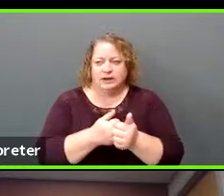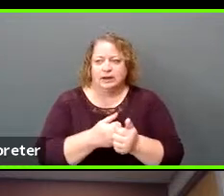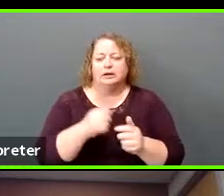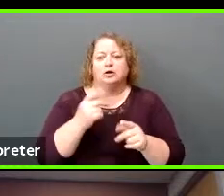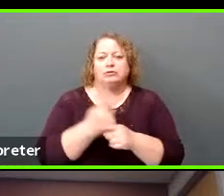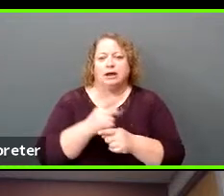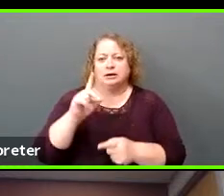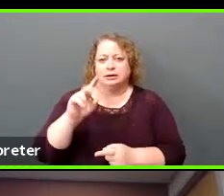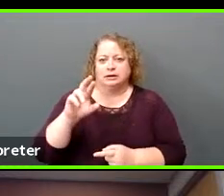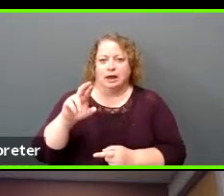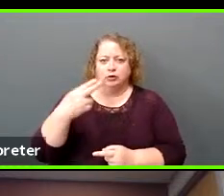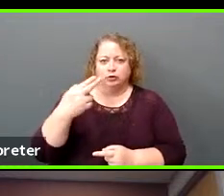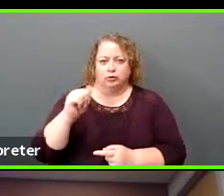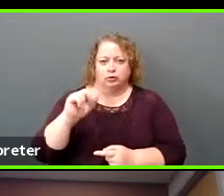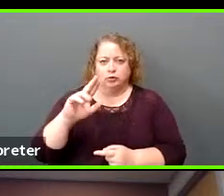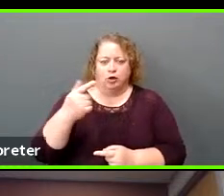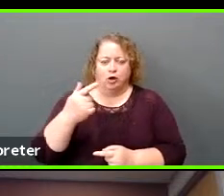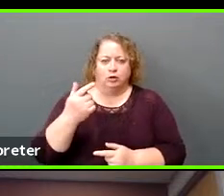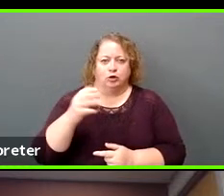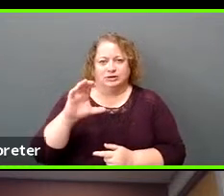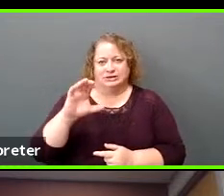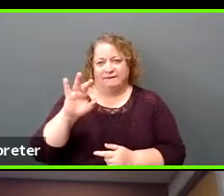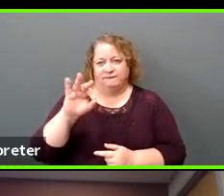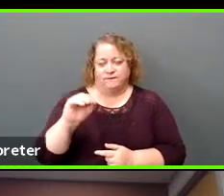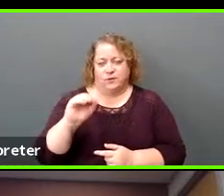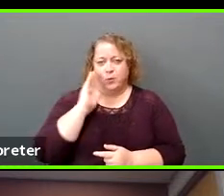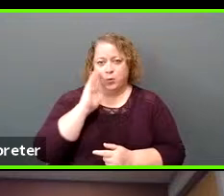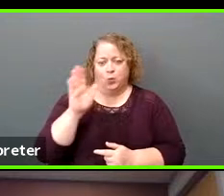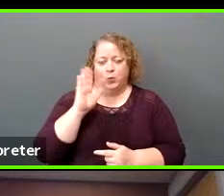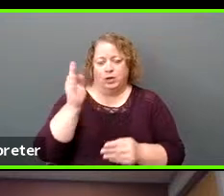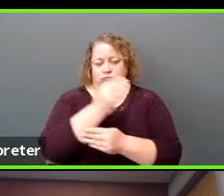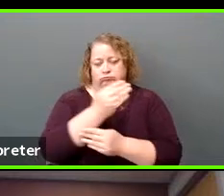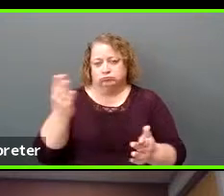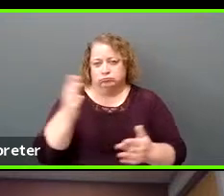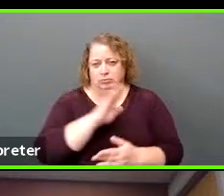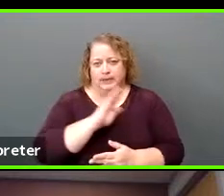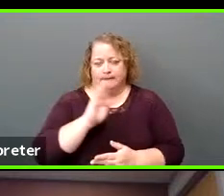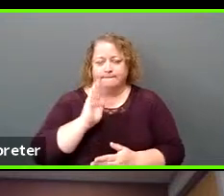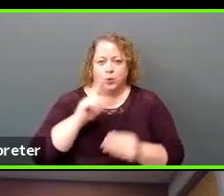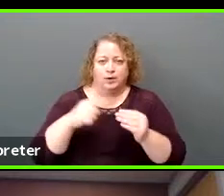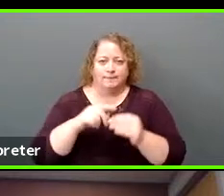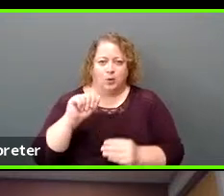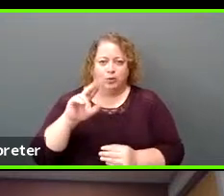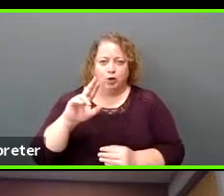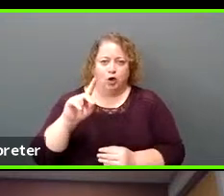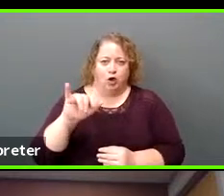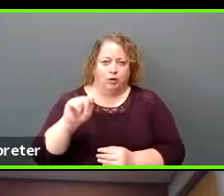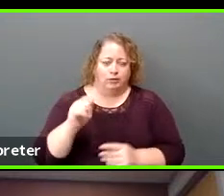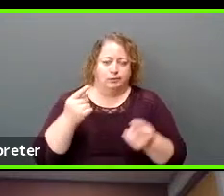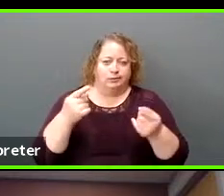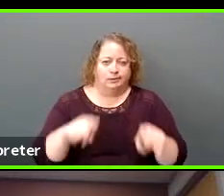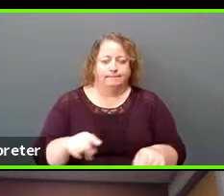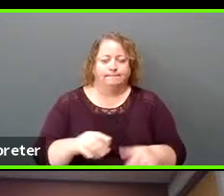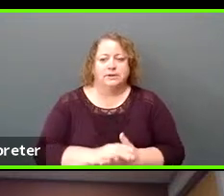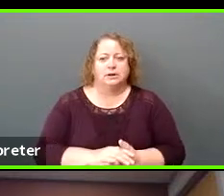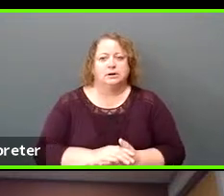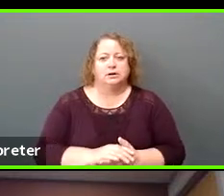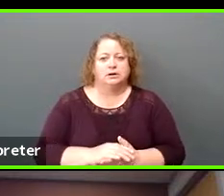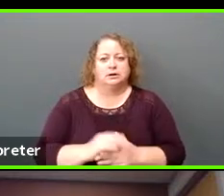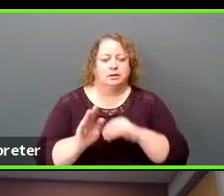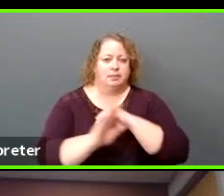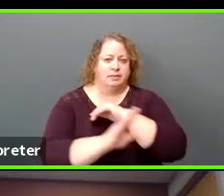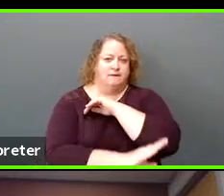All right, Dr. Haag, who is our Chief Operations Officer, will update the board on the audit that took place in